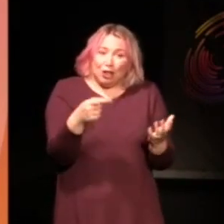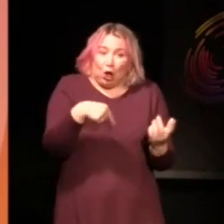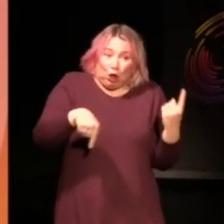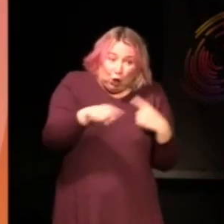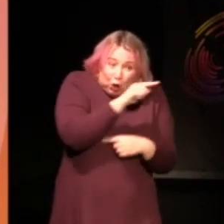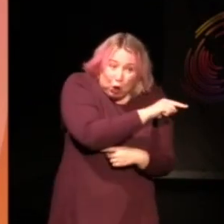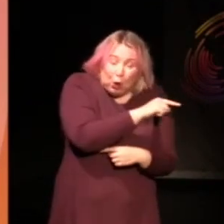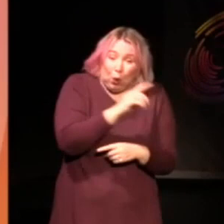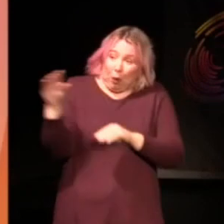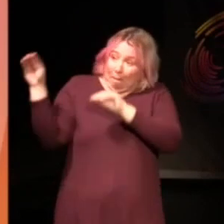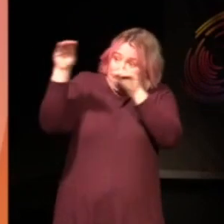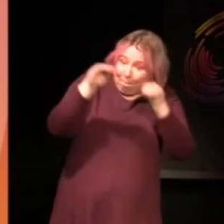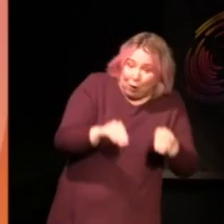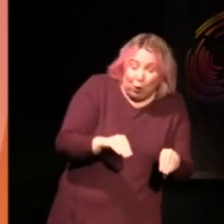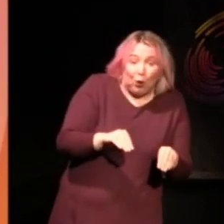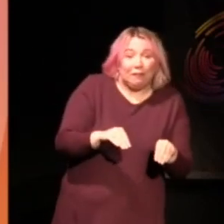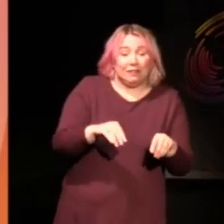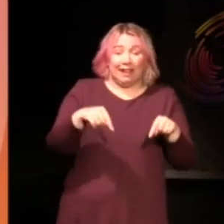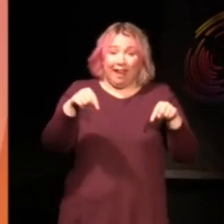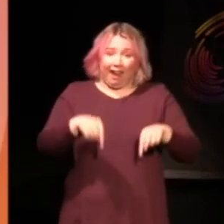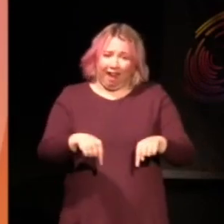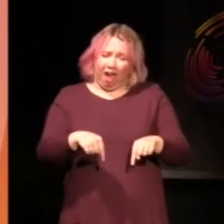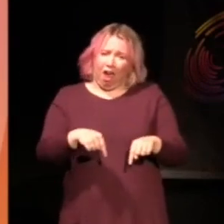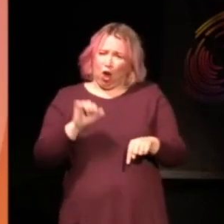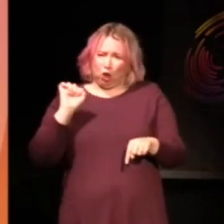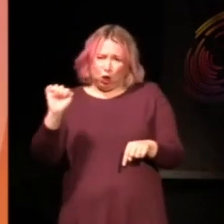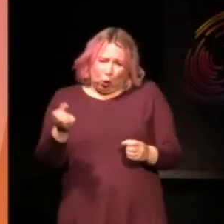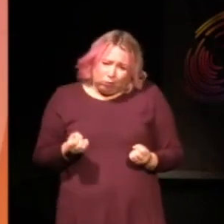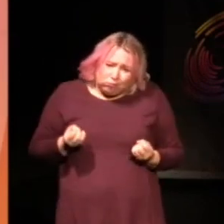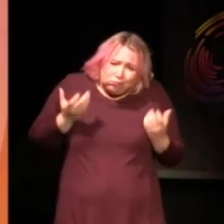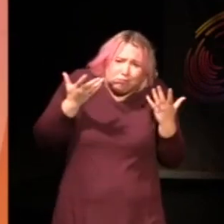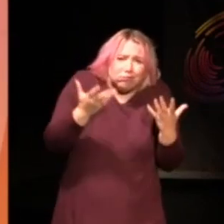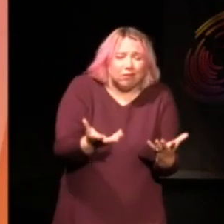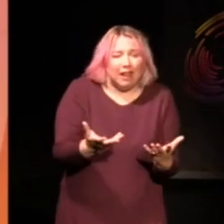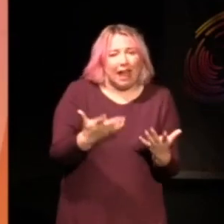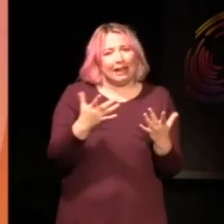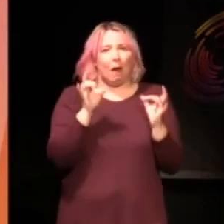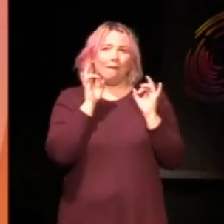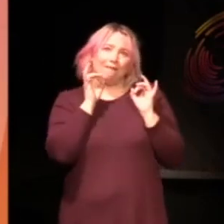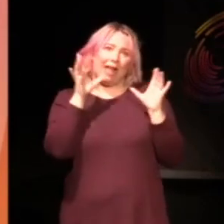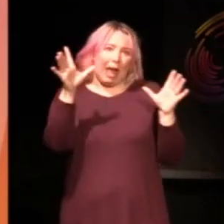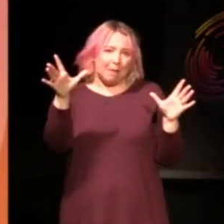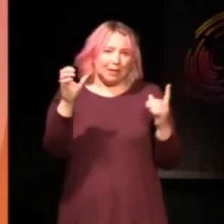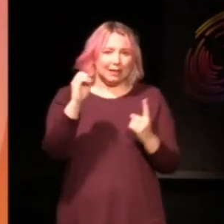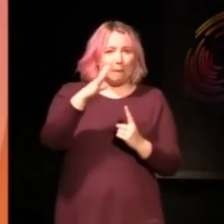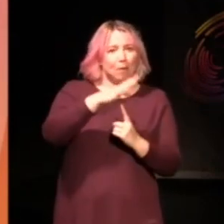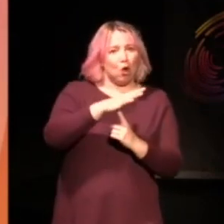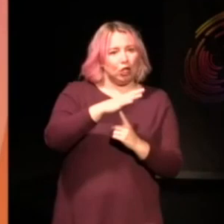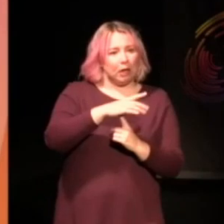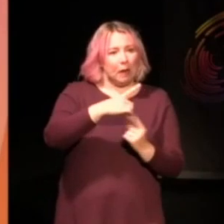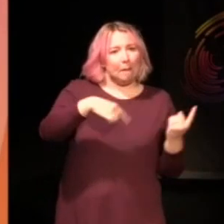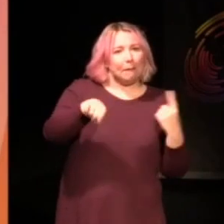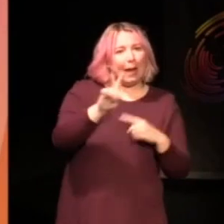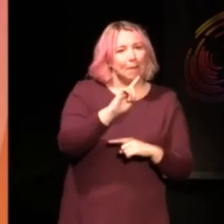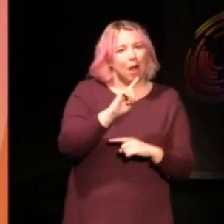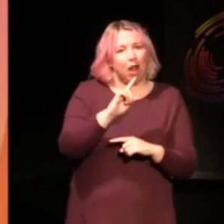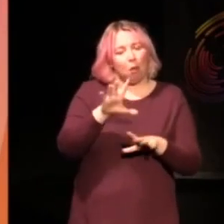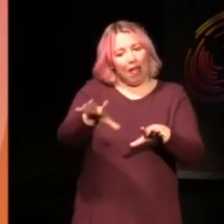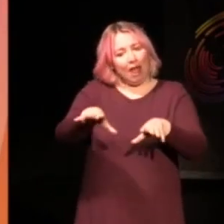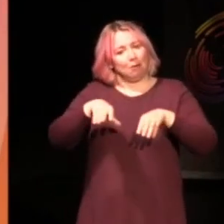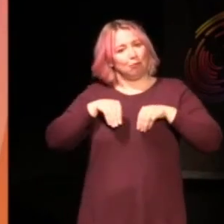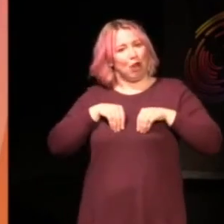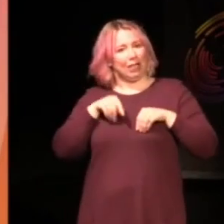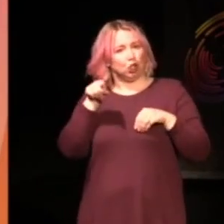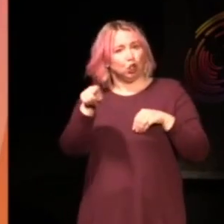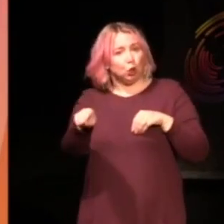you've made here, again, I think that now that you're famous and important, then you'll be embraced.